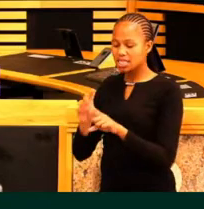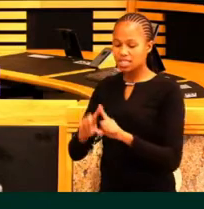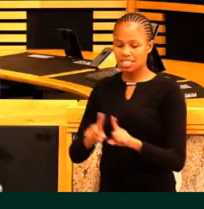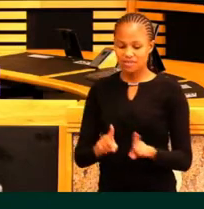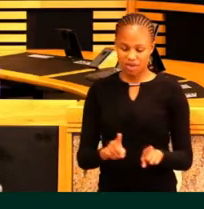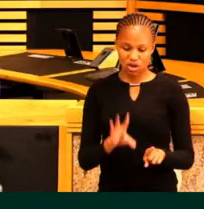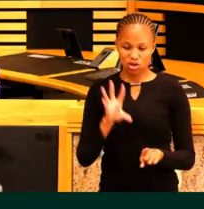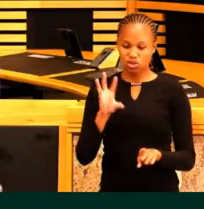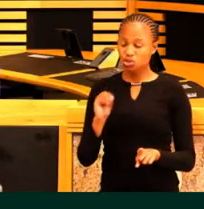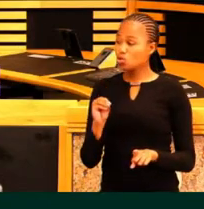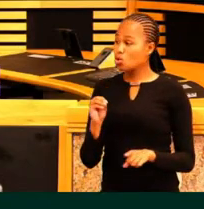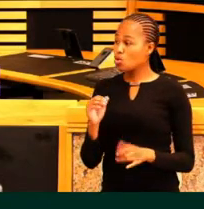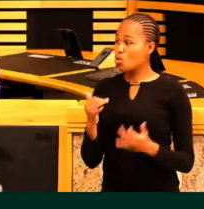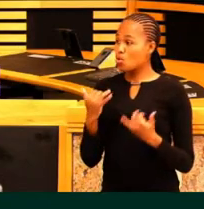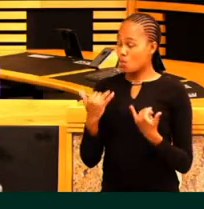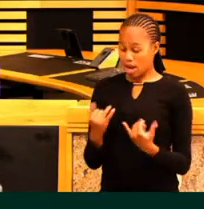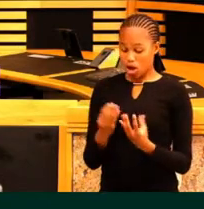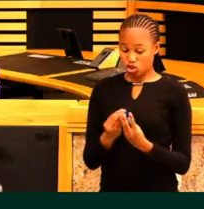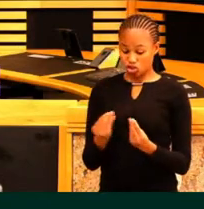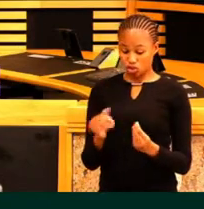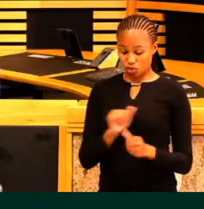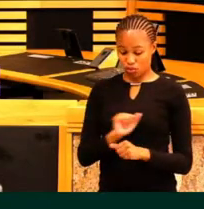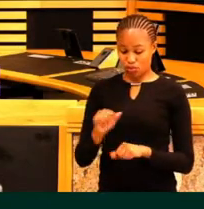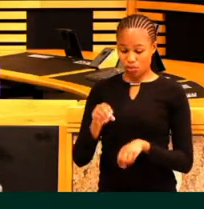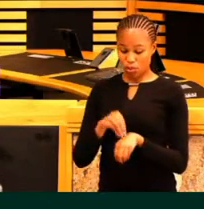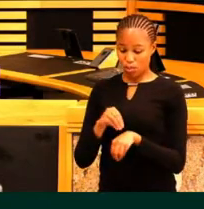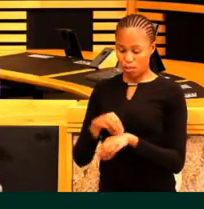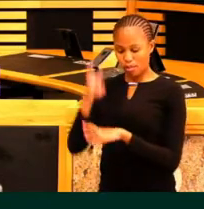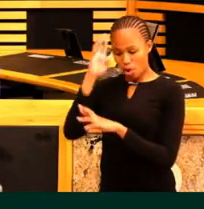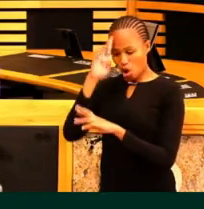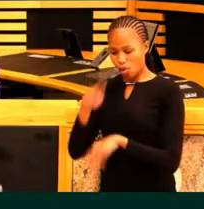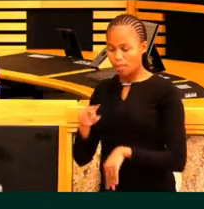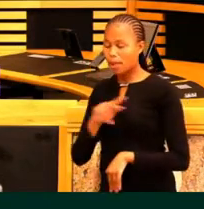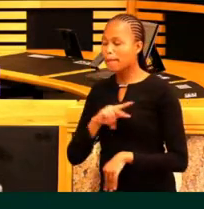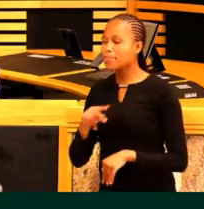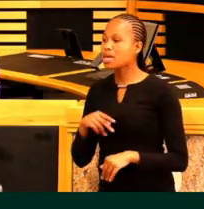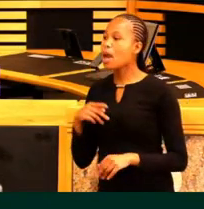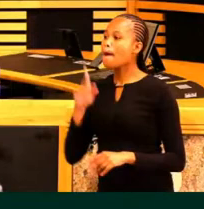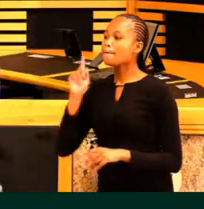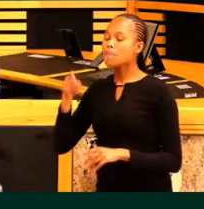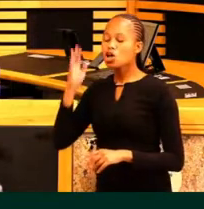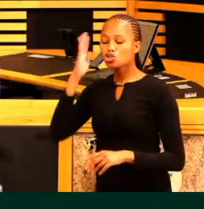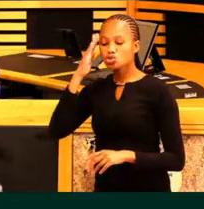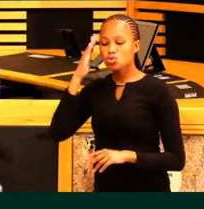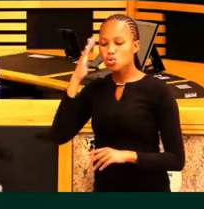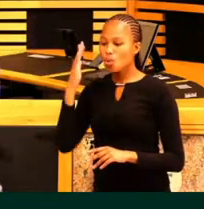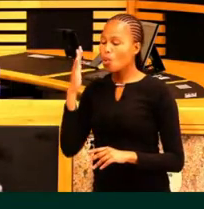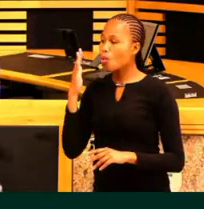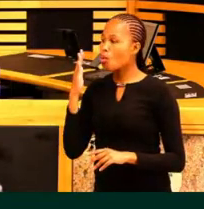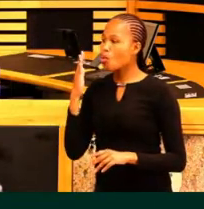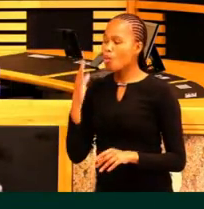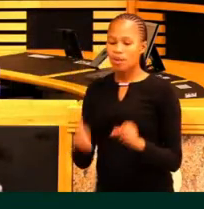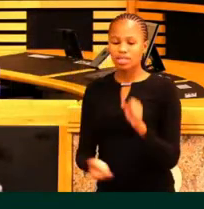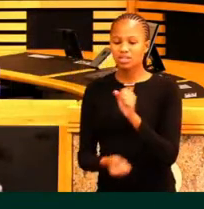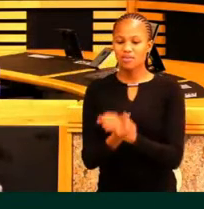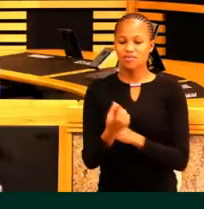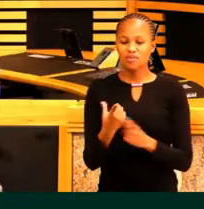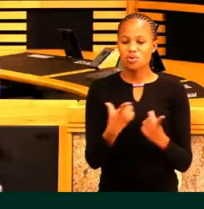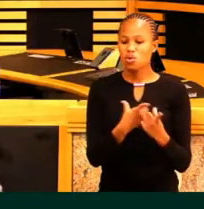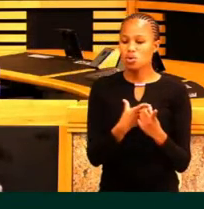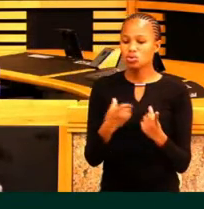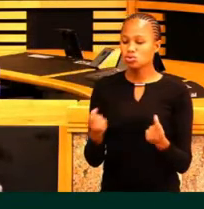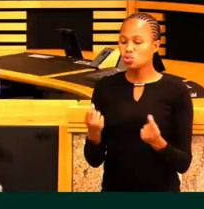now even when we are solving these problems a honorable Premiere you should know that blanket